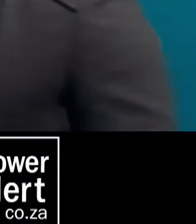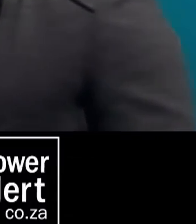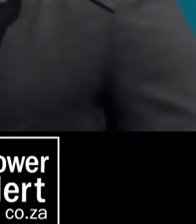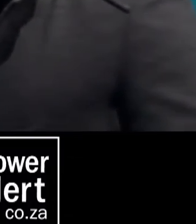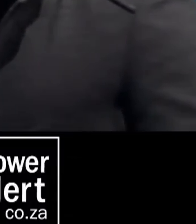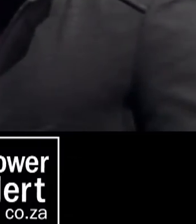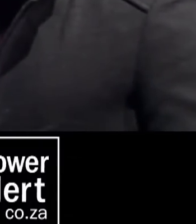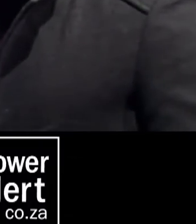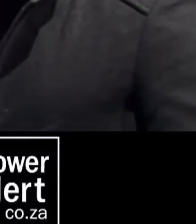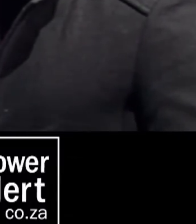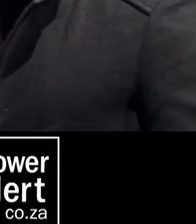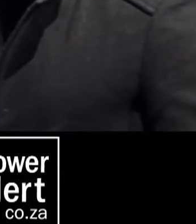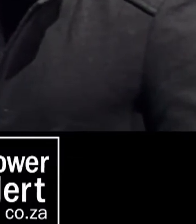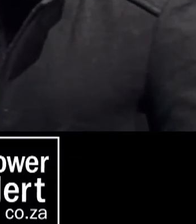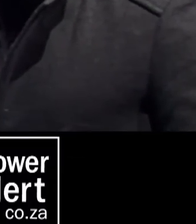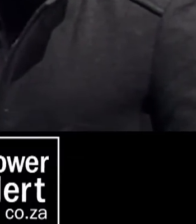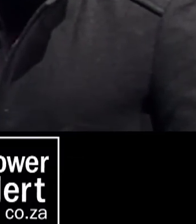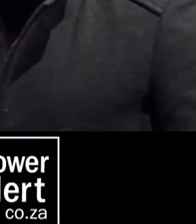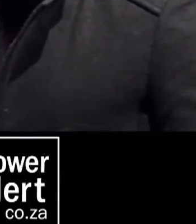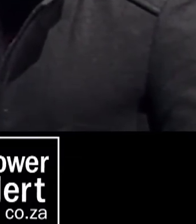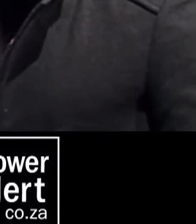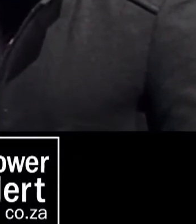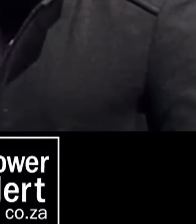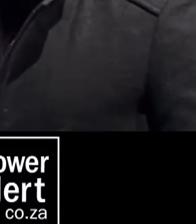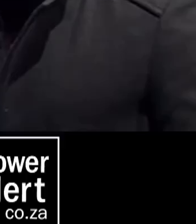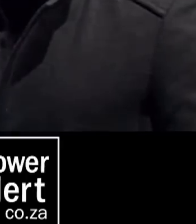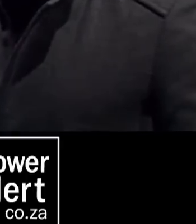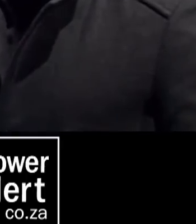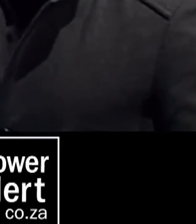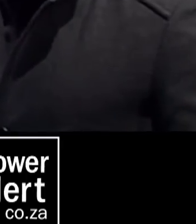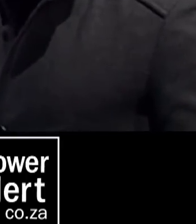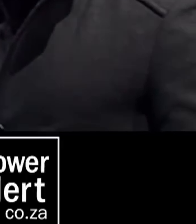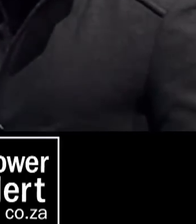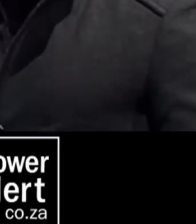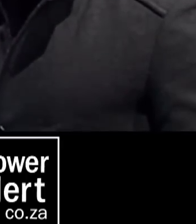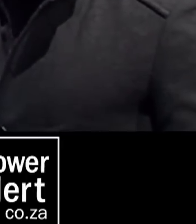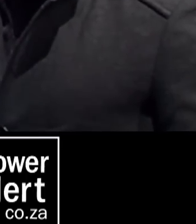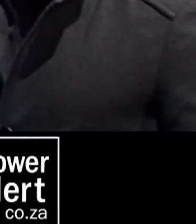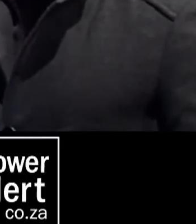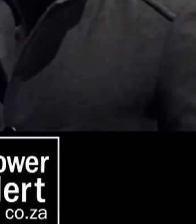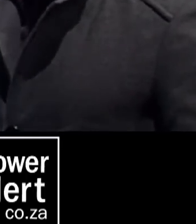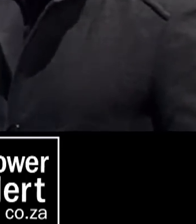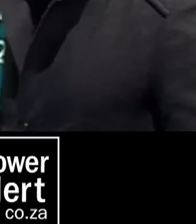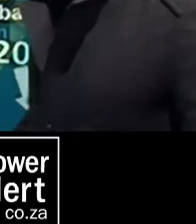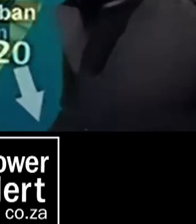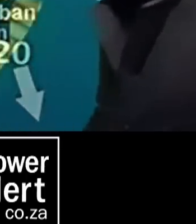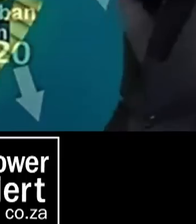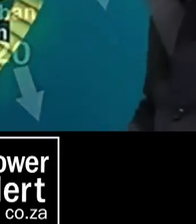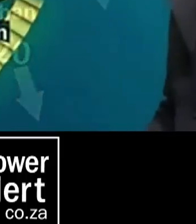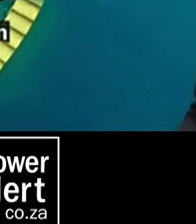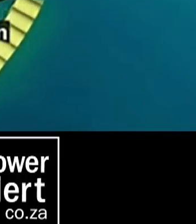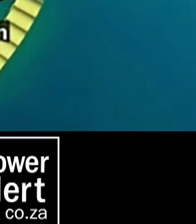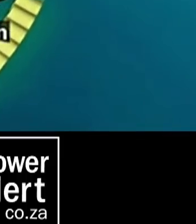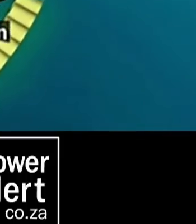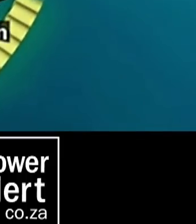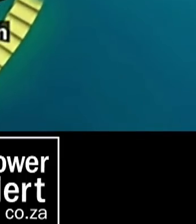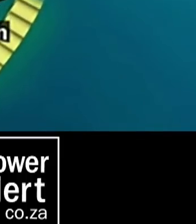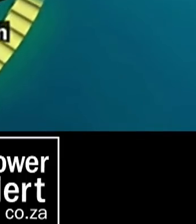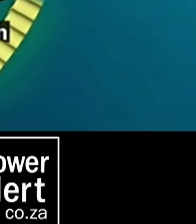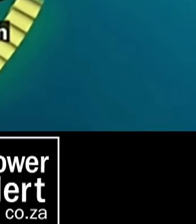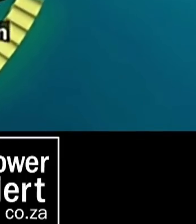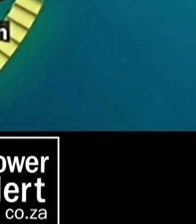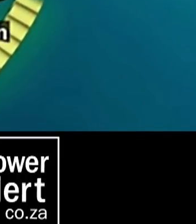ho ka ba shabela ka thoko mapopo sontso bana hala fela moya sa enka ka haro na hona hala fela moya sa enka ba bo rebli pipa tse tlokomisa hore ha